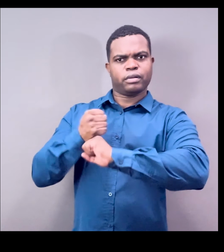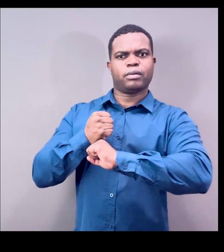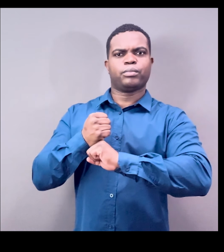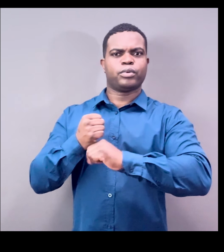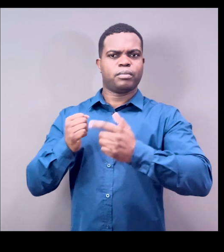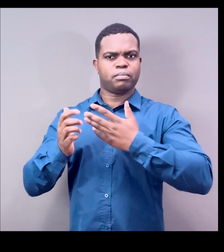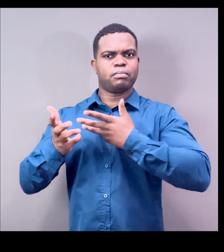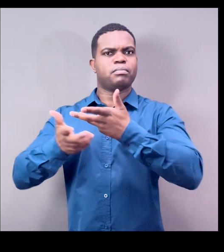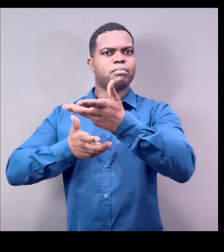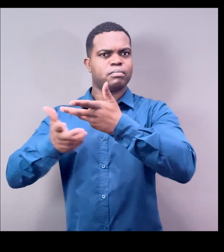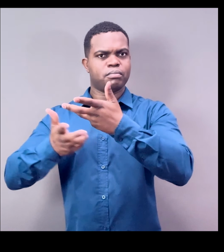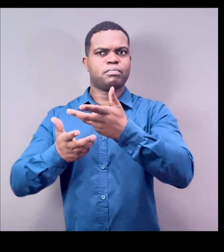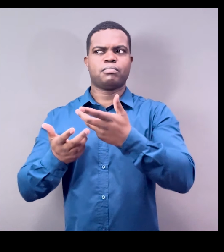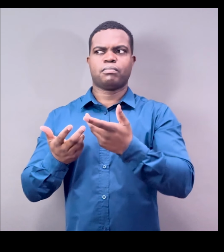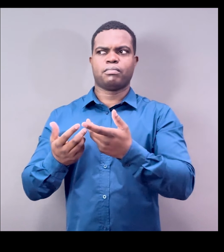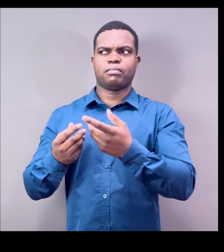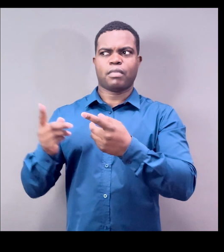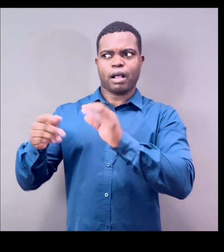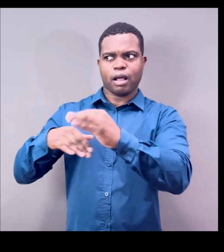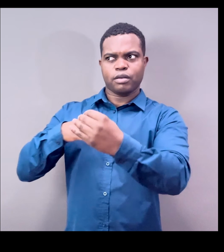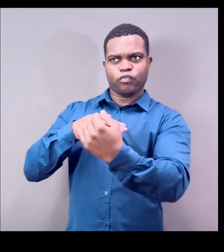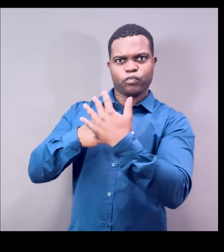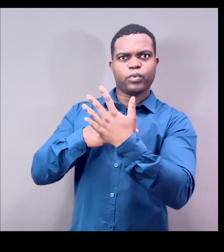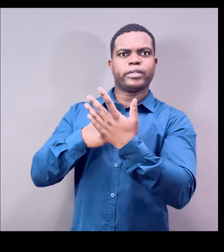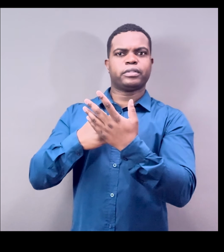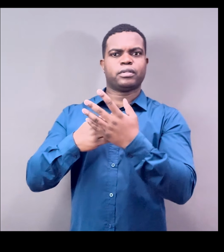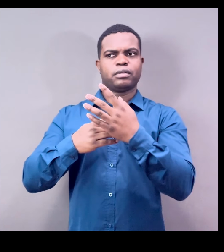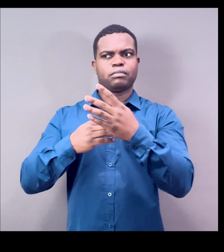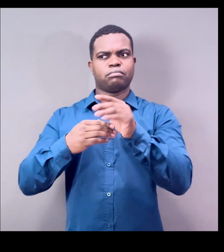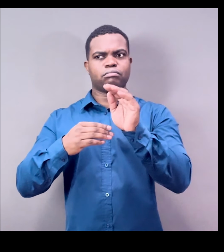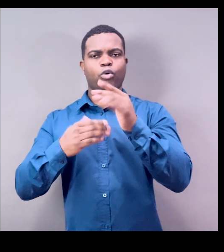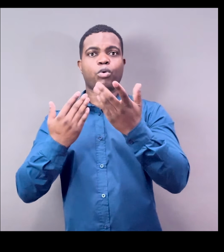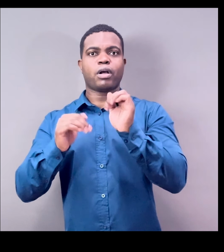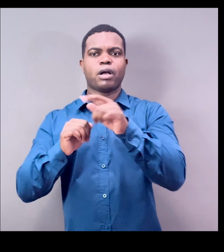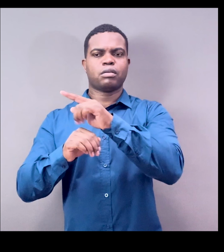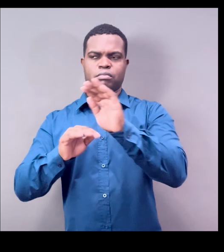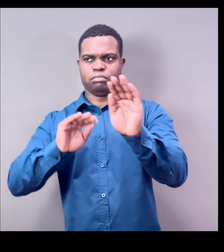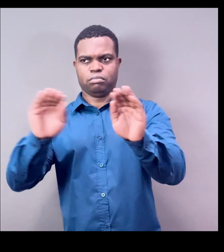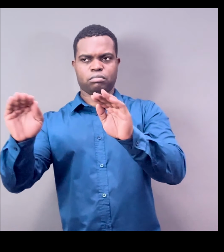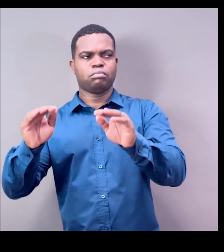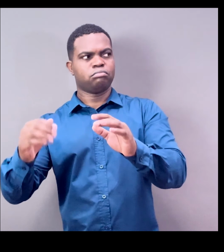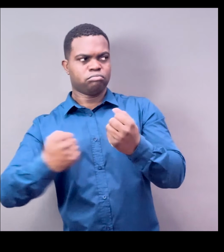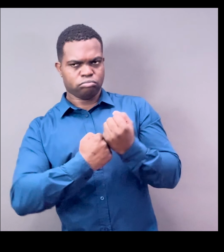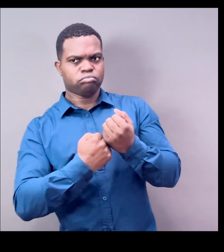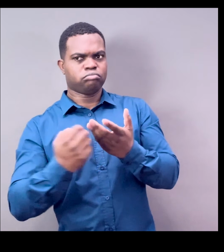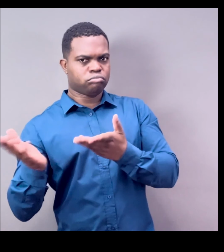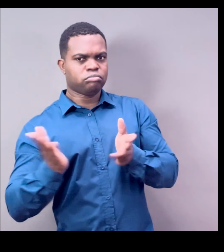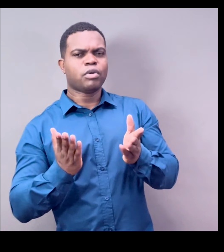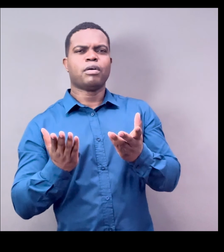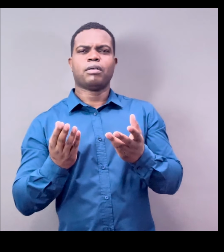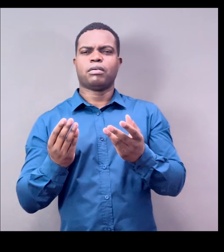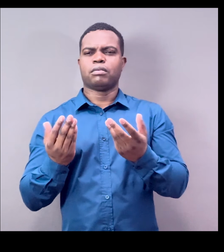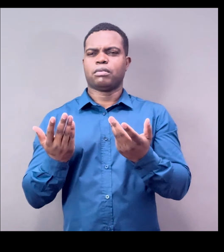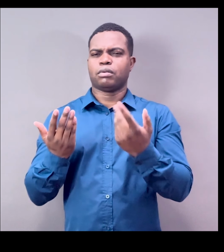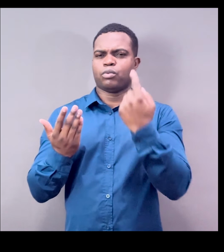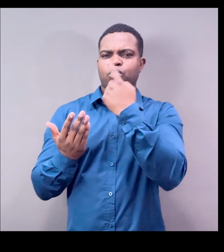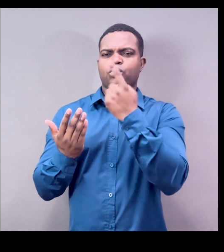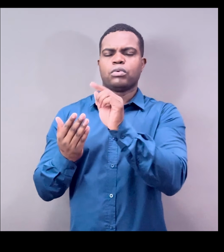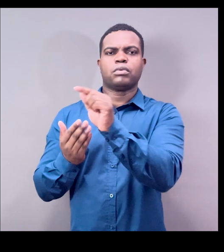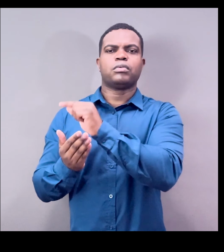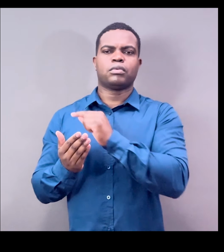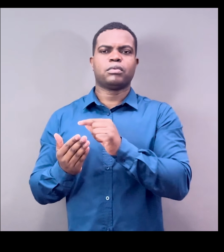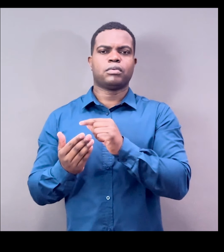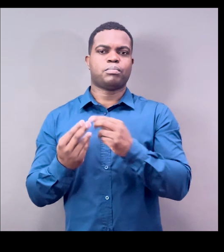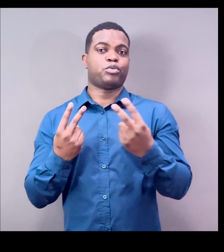high influence and high interest. For instance, on the right upper quadrant, we have the